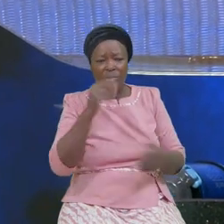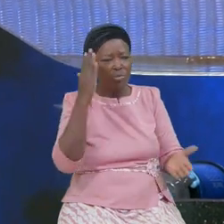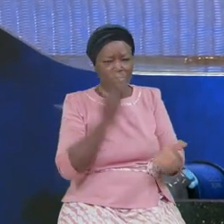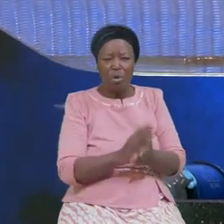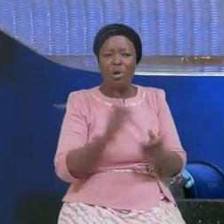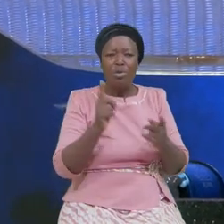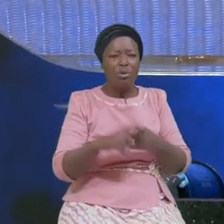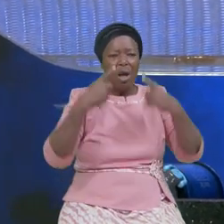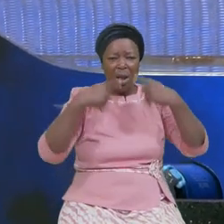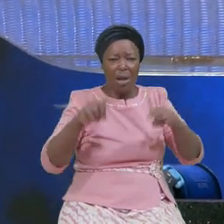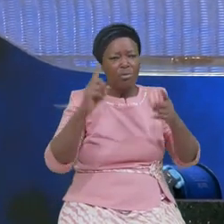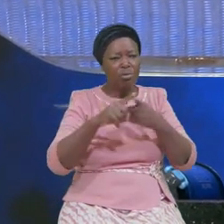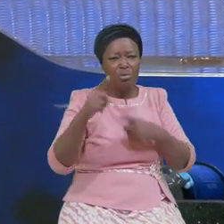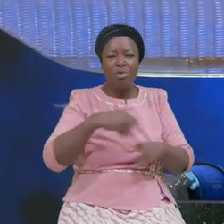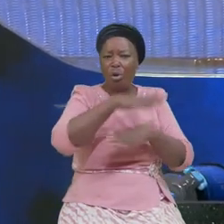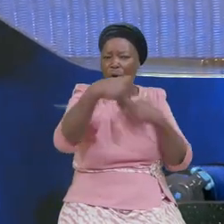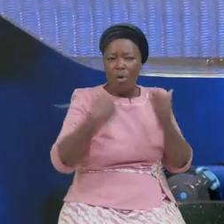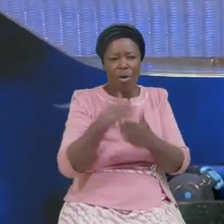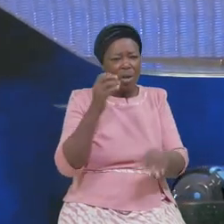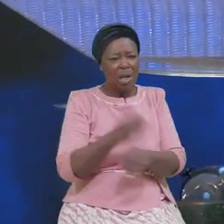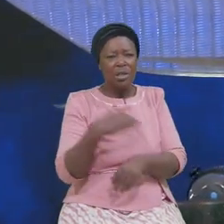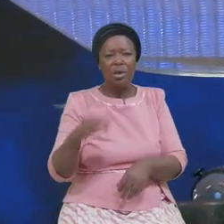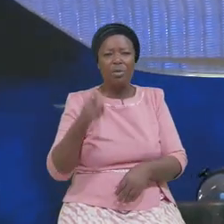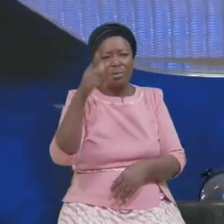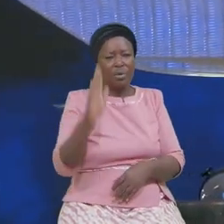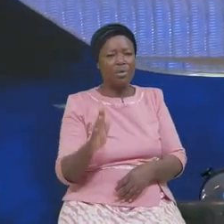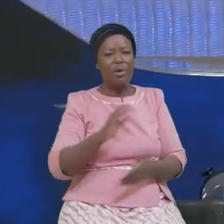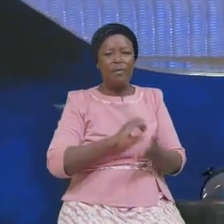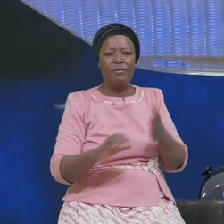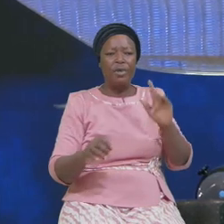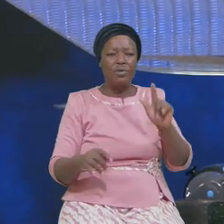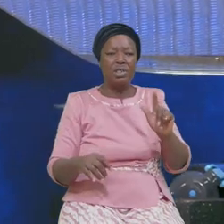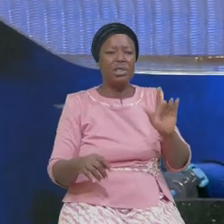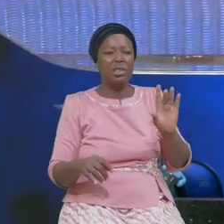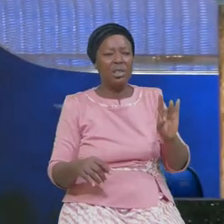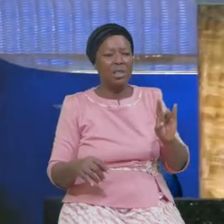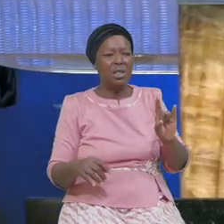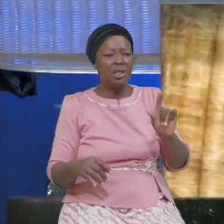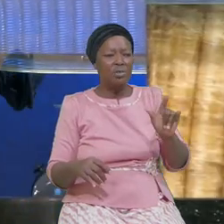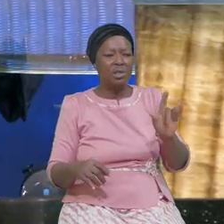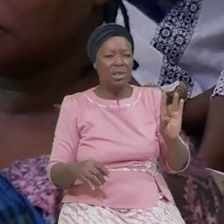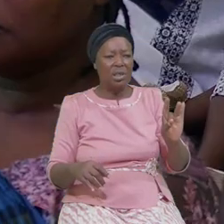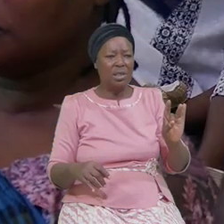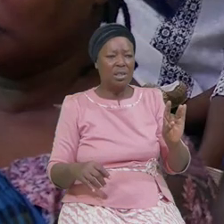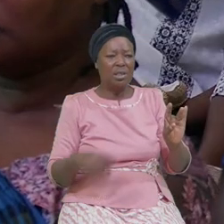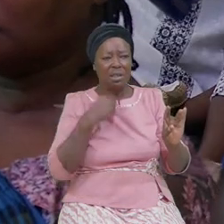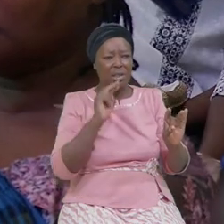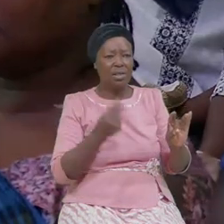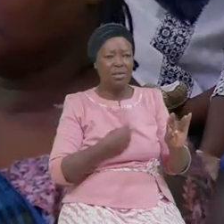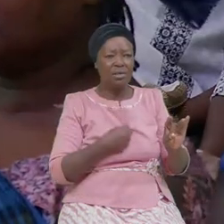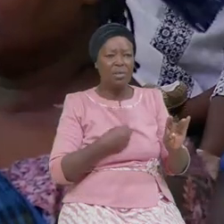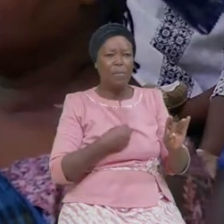you all the counsel of God." Verse 28. In verse 28, it tells